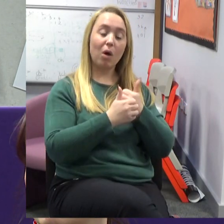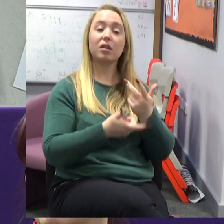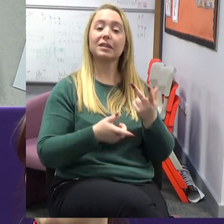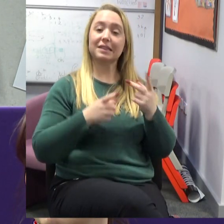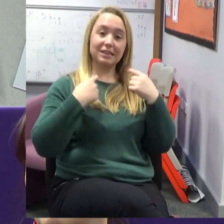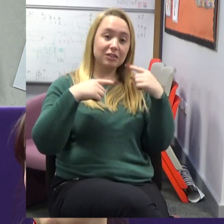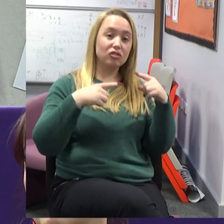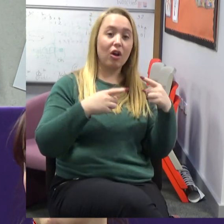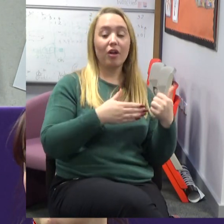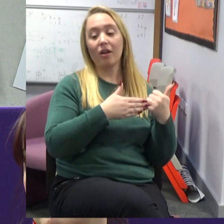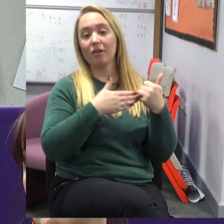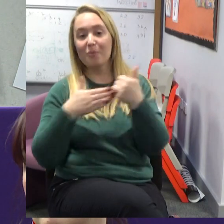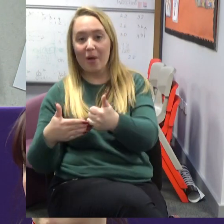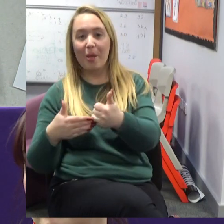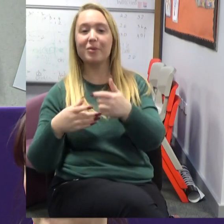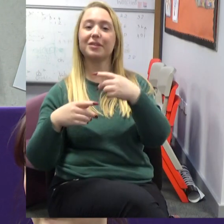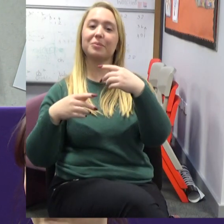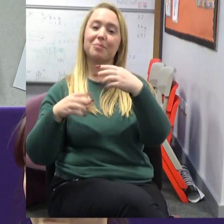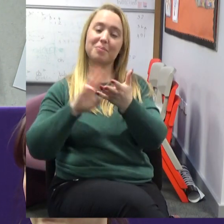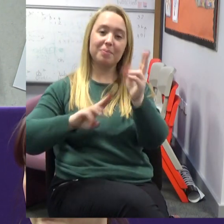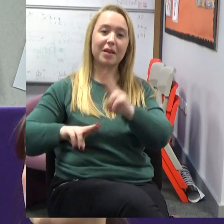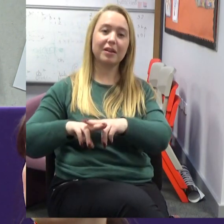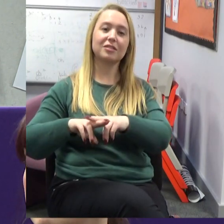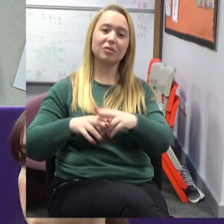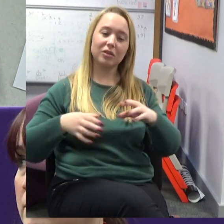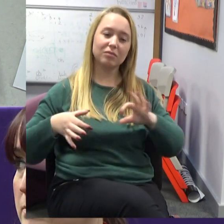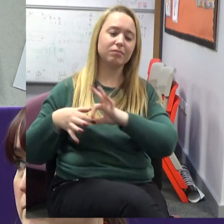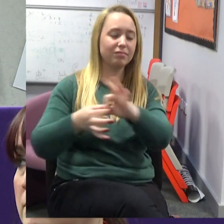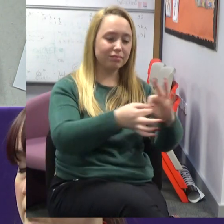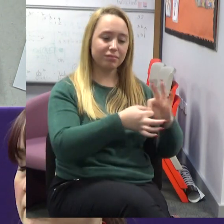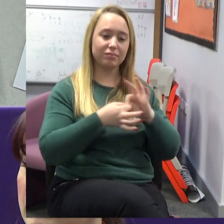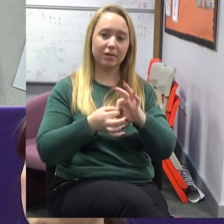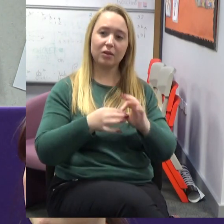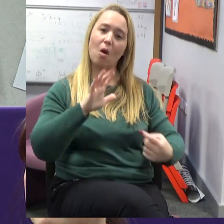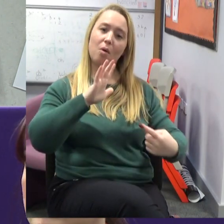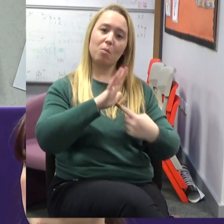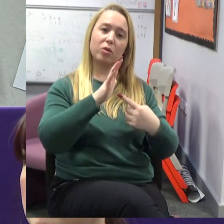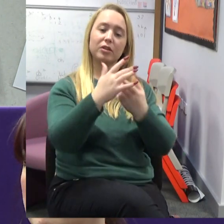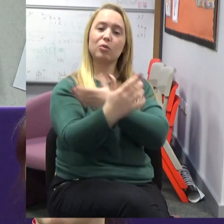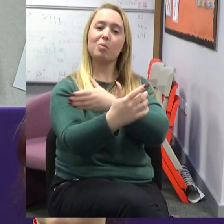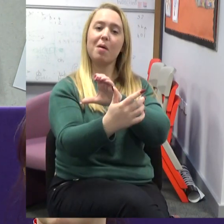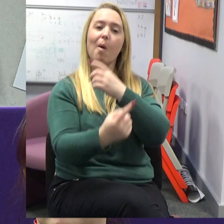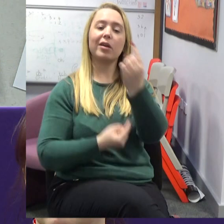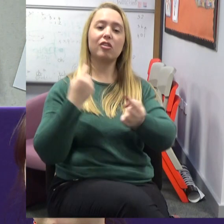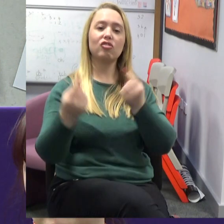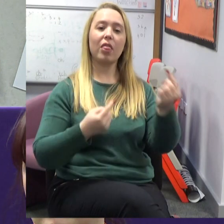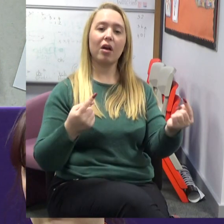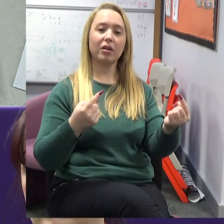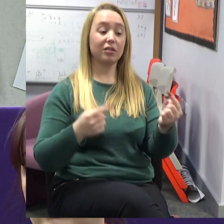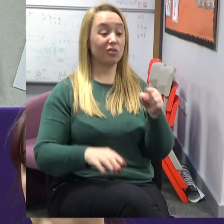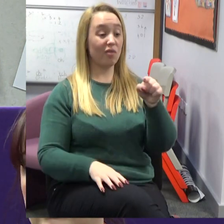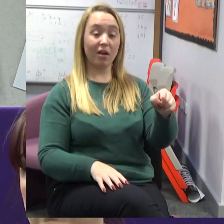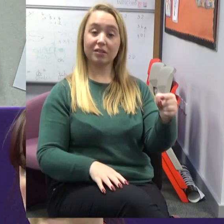parents, which again goes back to the point about empowering, like, other people and deaf people, to actually, for her to come in and help other people